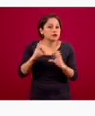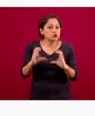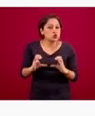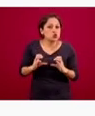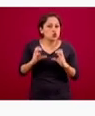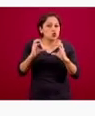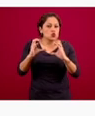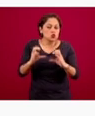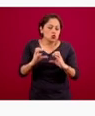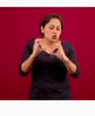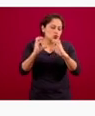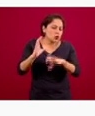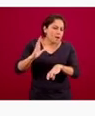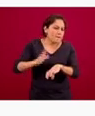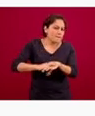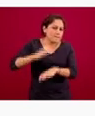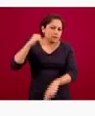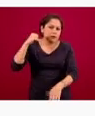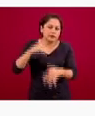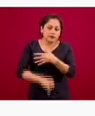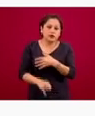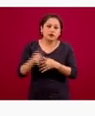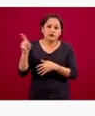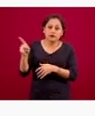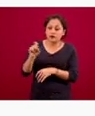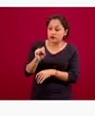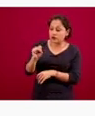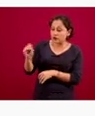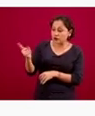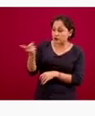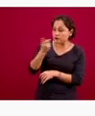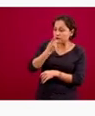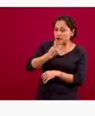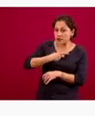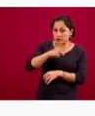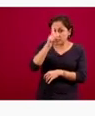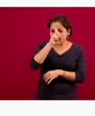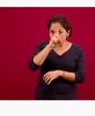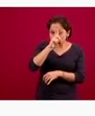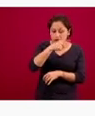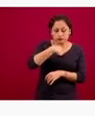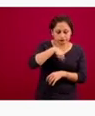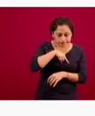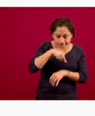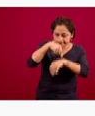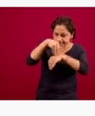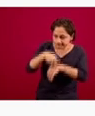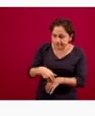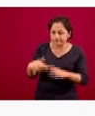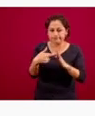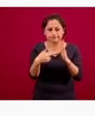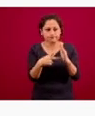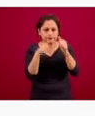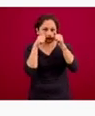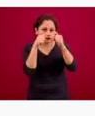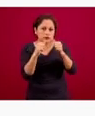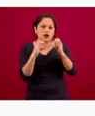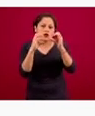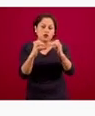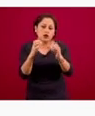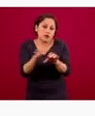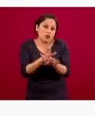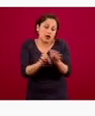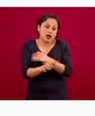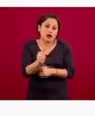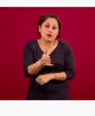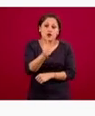be we gotta be tipping on our toes. We have to be very careful of anything that might